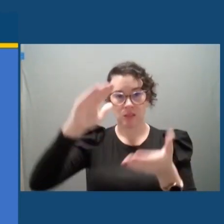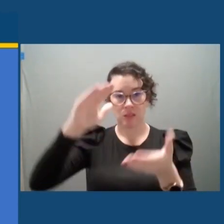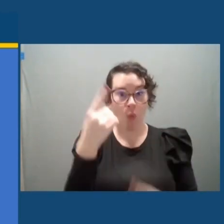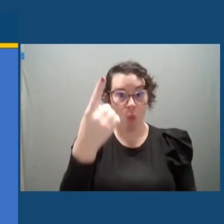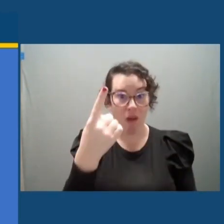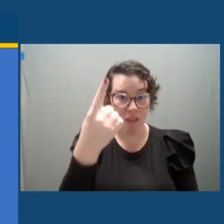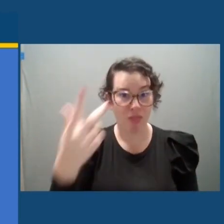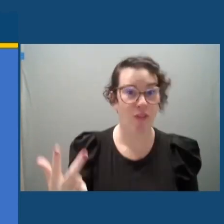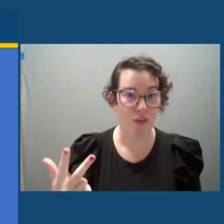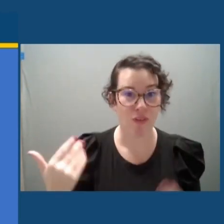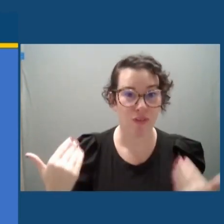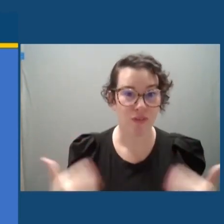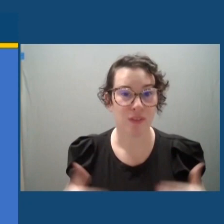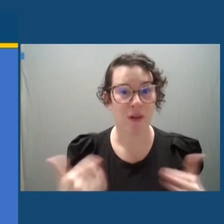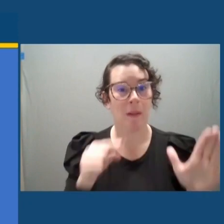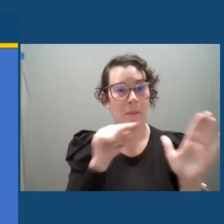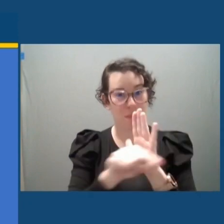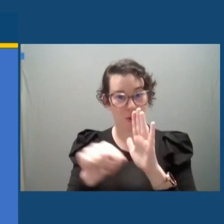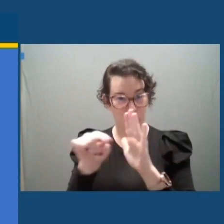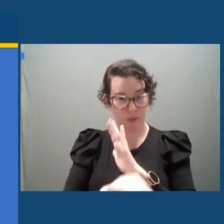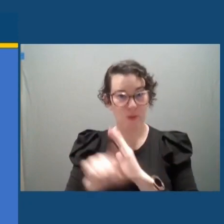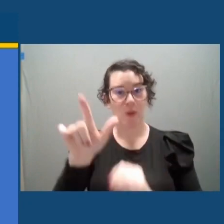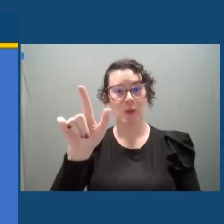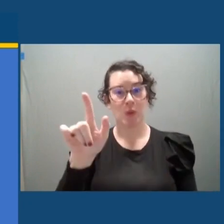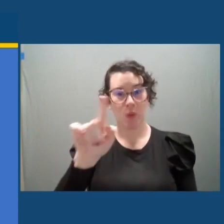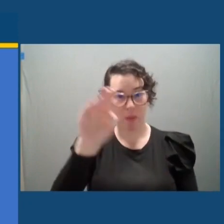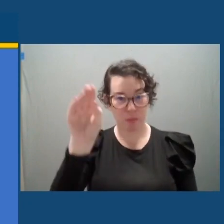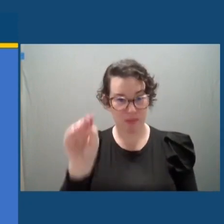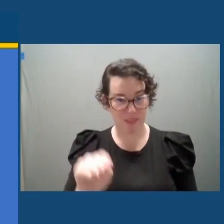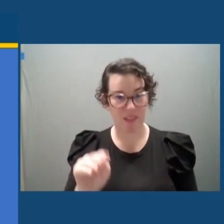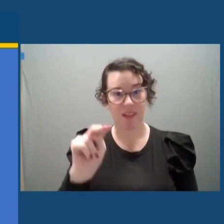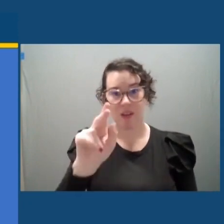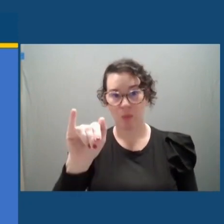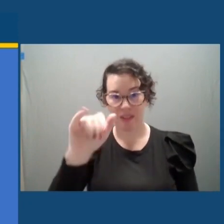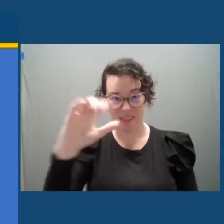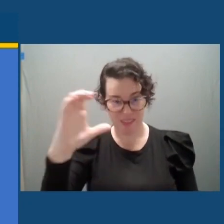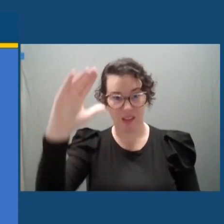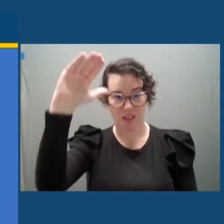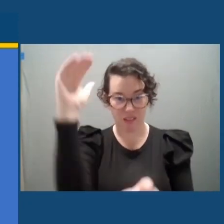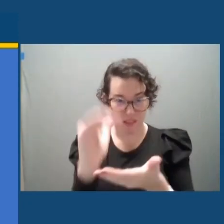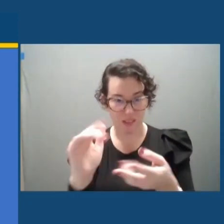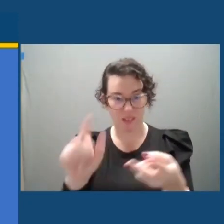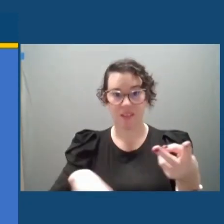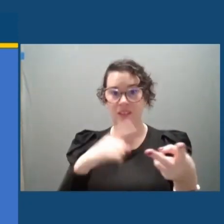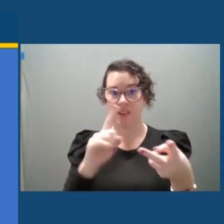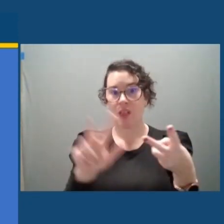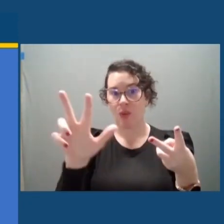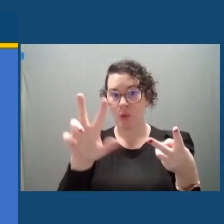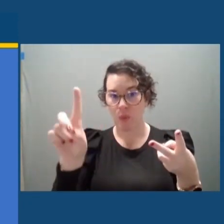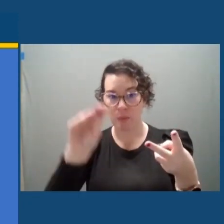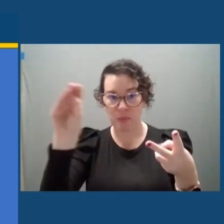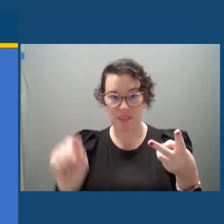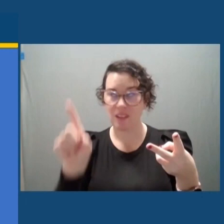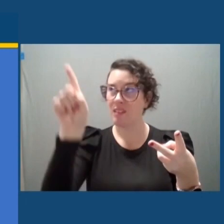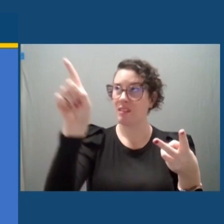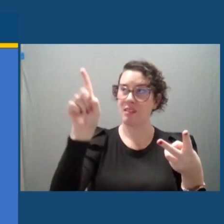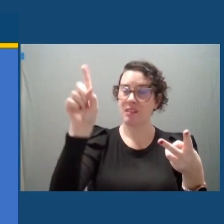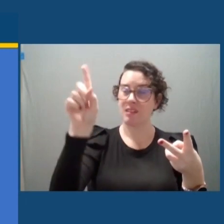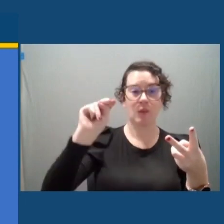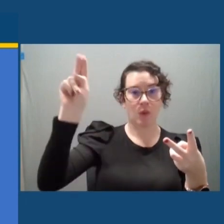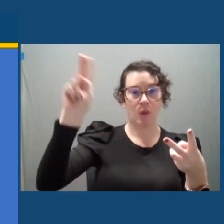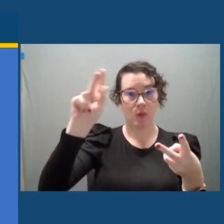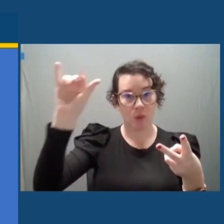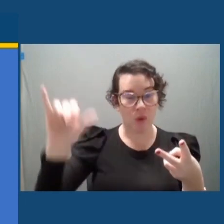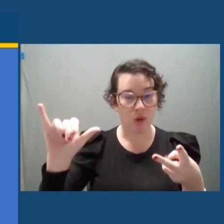state. Murders are down 21% in New York City, 38% upstate. We made key revisions to bail reform to make New